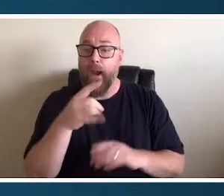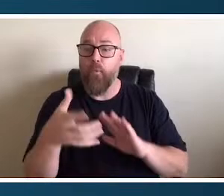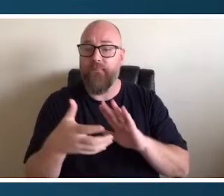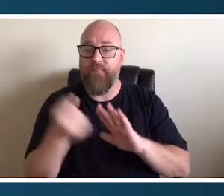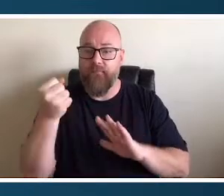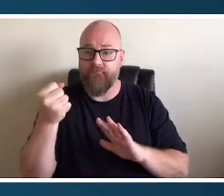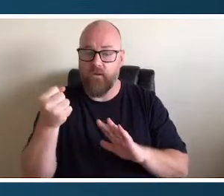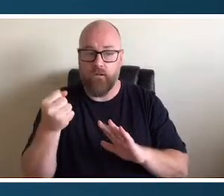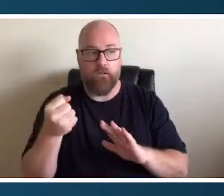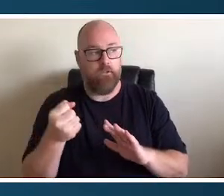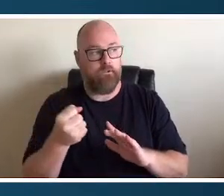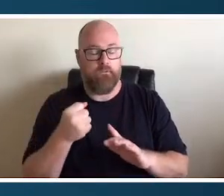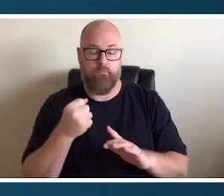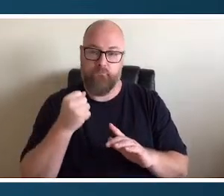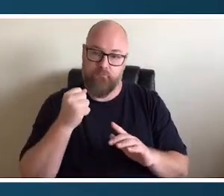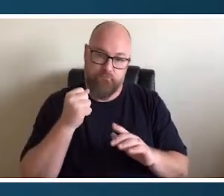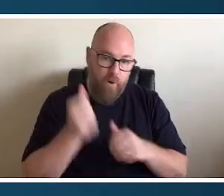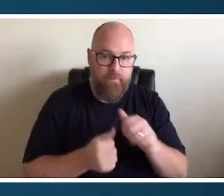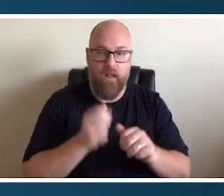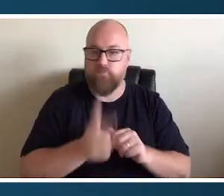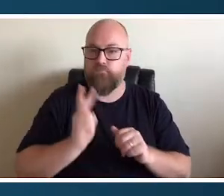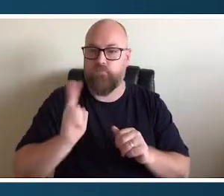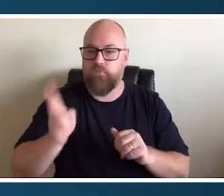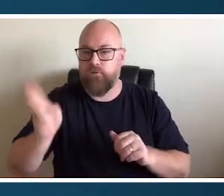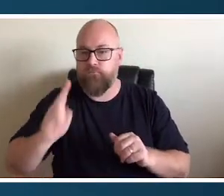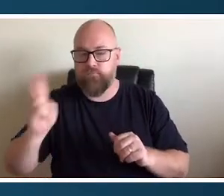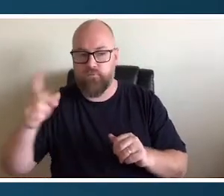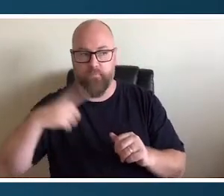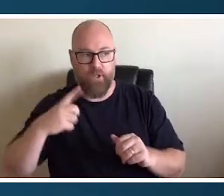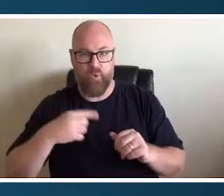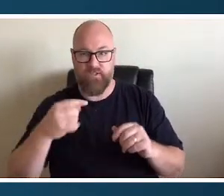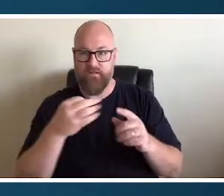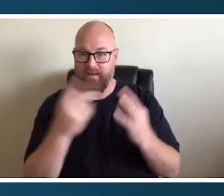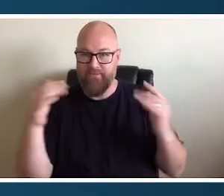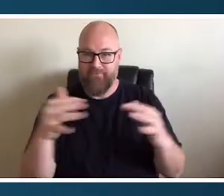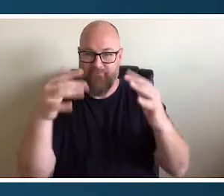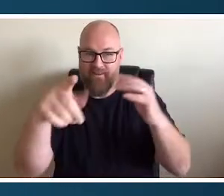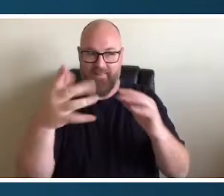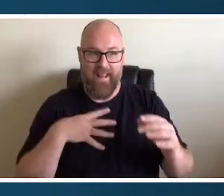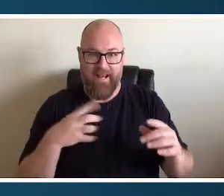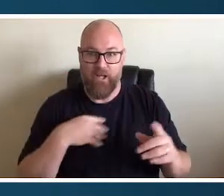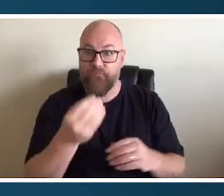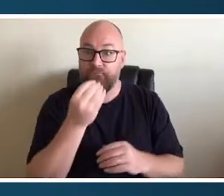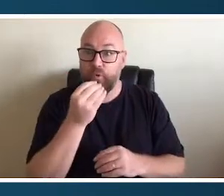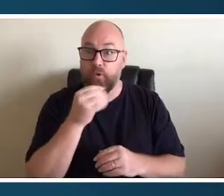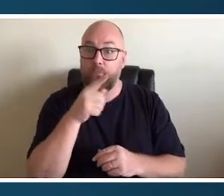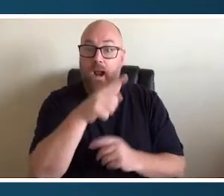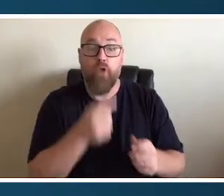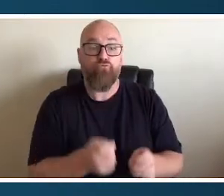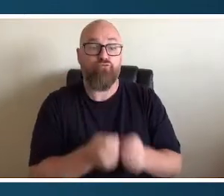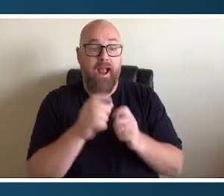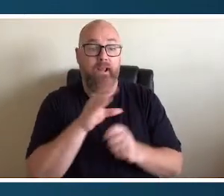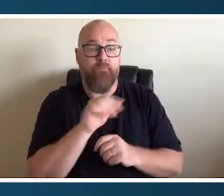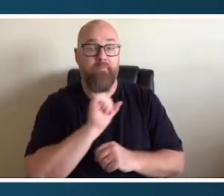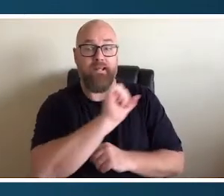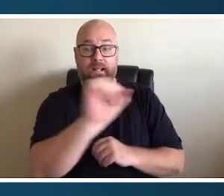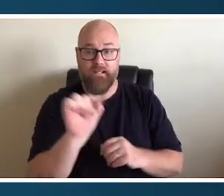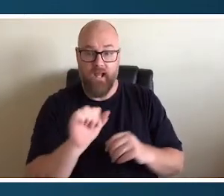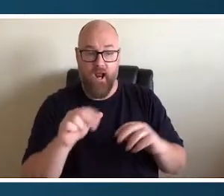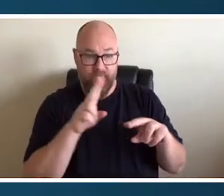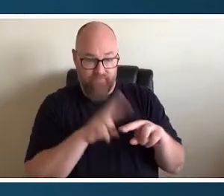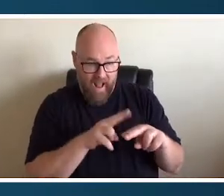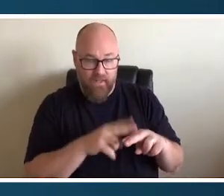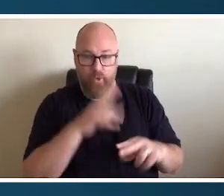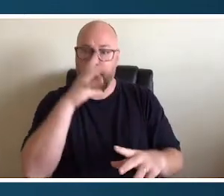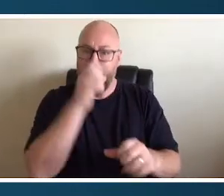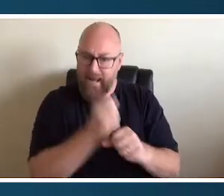as fighters in the conflict needed food. However, having been raised by his father to believe in justice and the importance